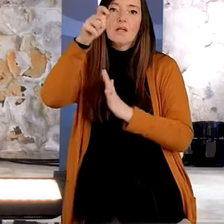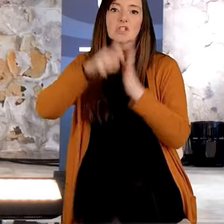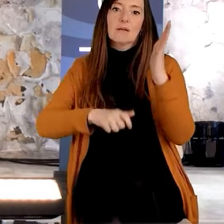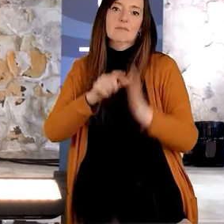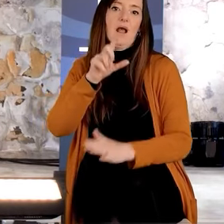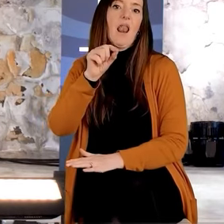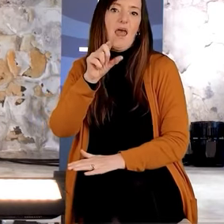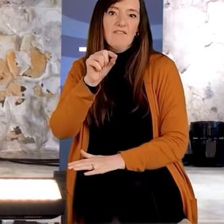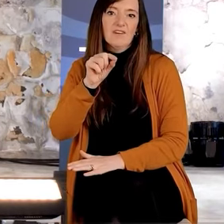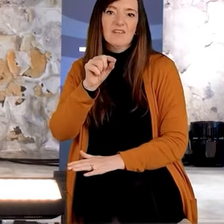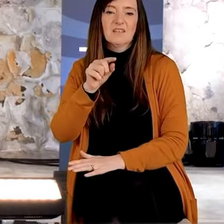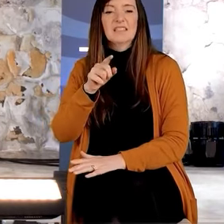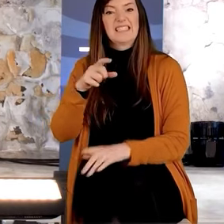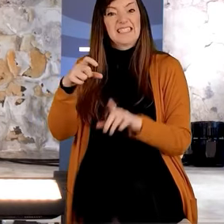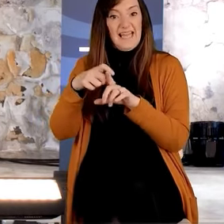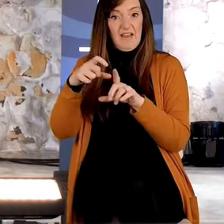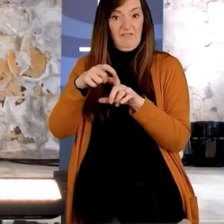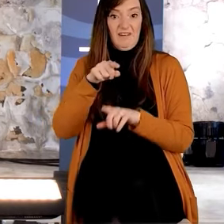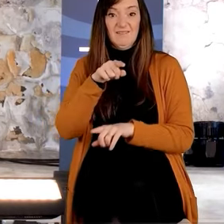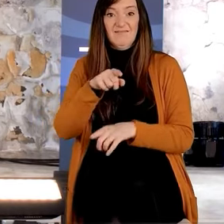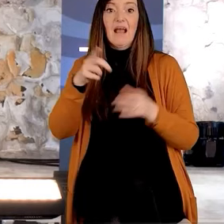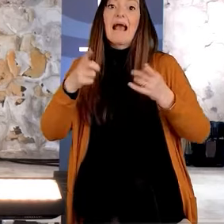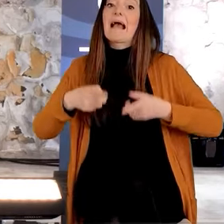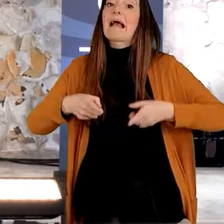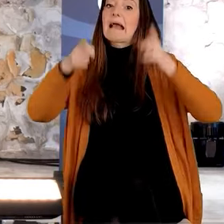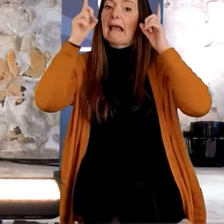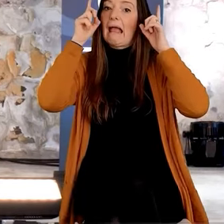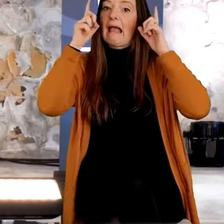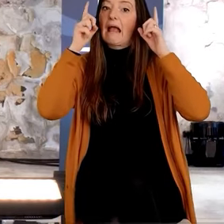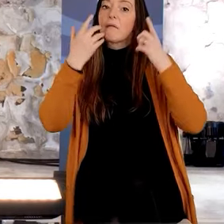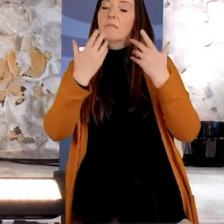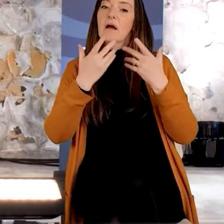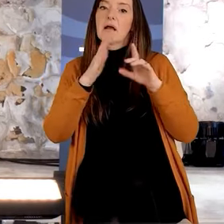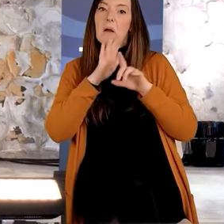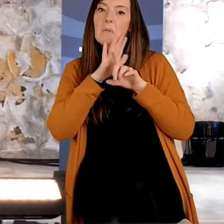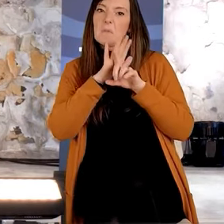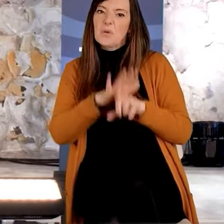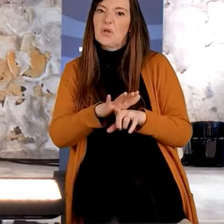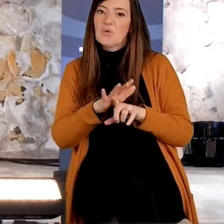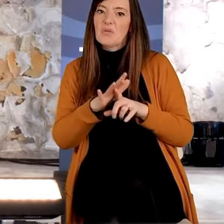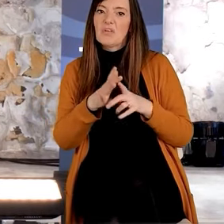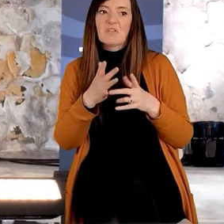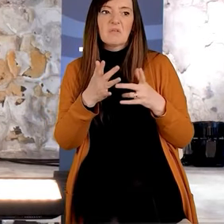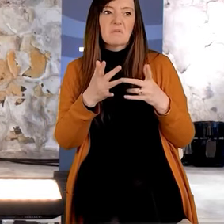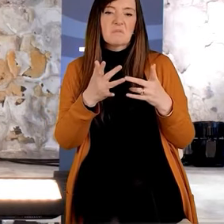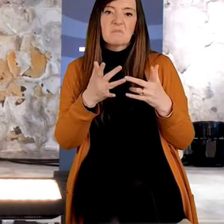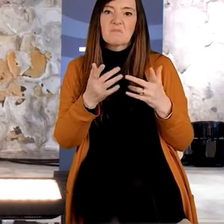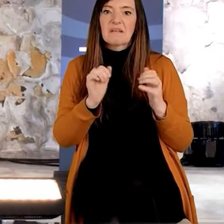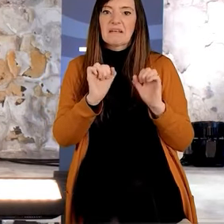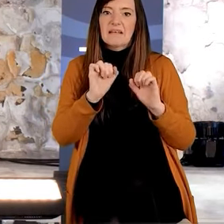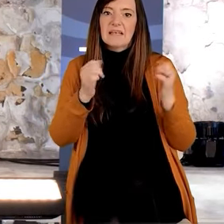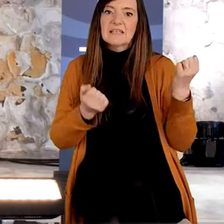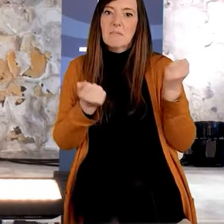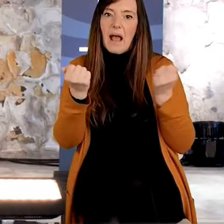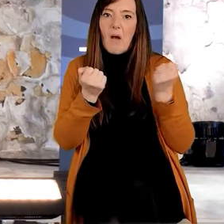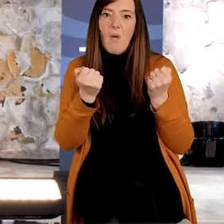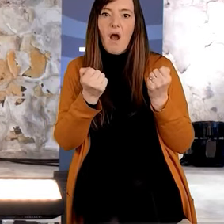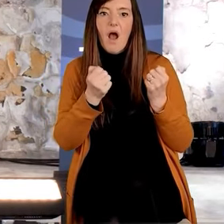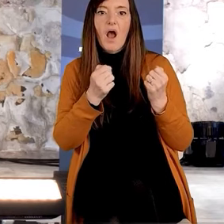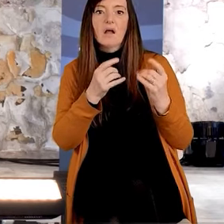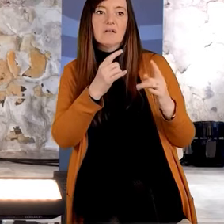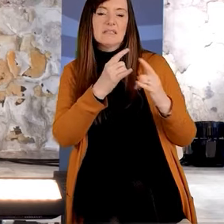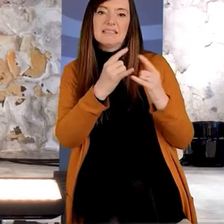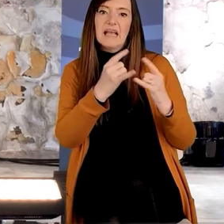chapter 11, how David abuses his power as king to sleep with Bathsheba, the beautiful wife of one of his most